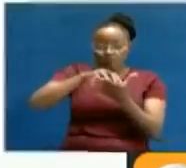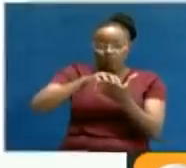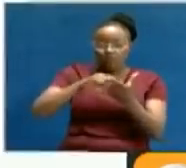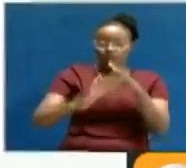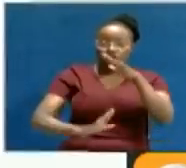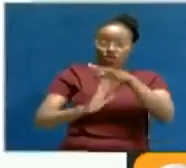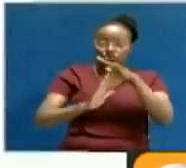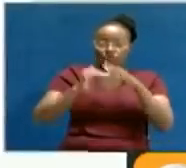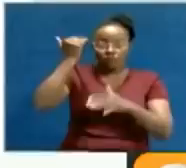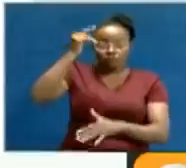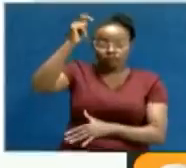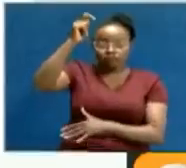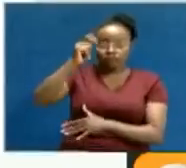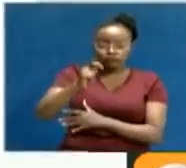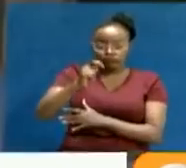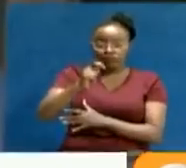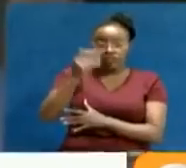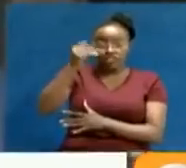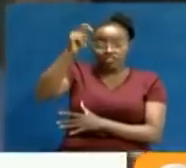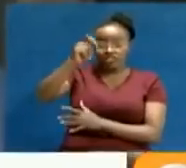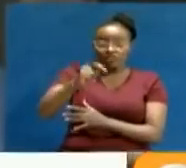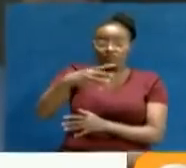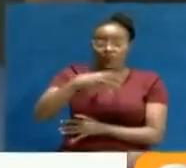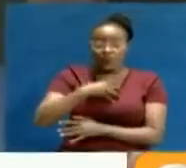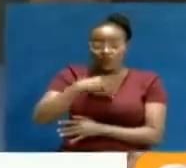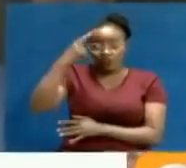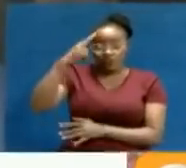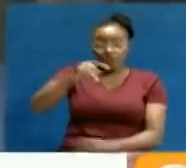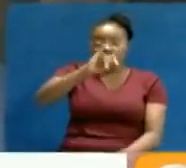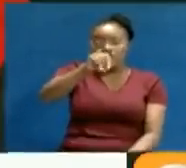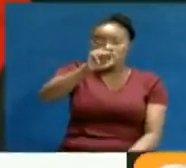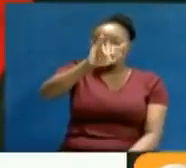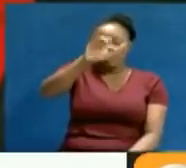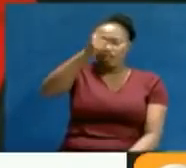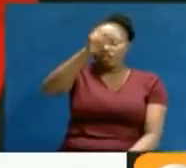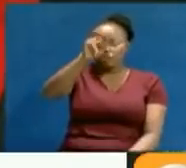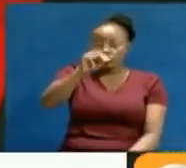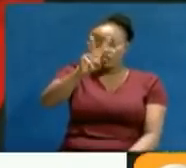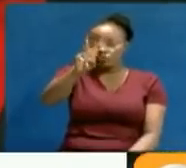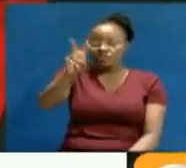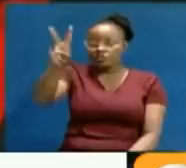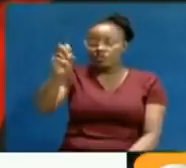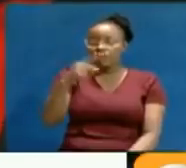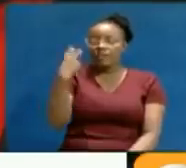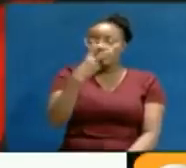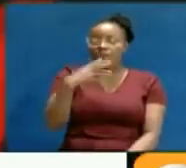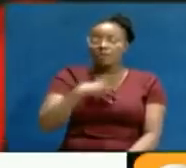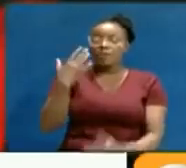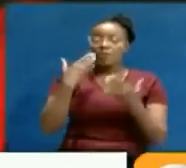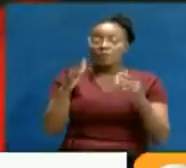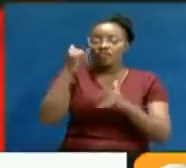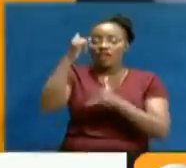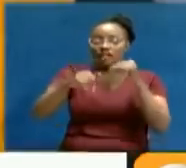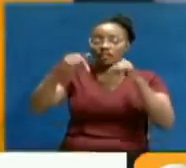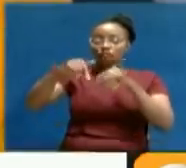of the Supreme Court of Kenya, necessitated by the retirement of Justice Jackton Ojwang in February 2020, came to a finality